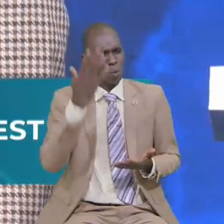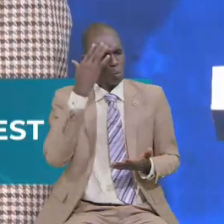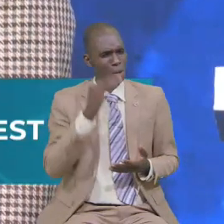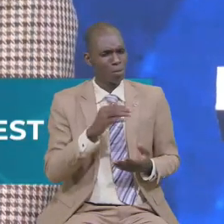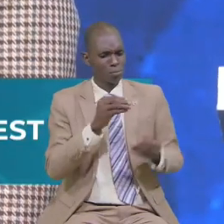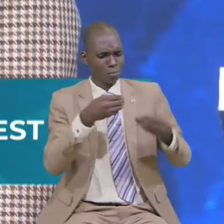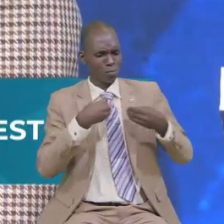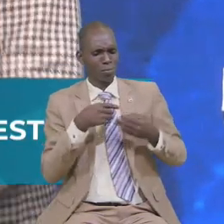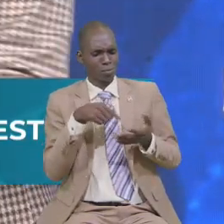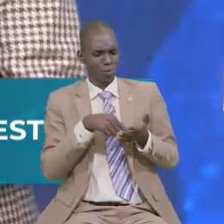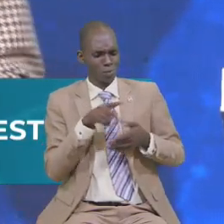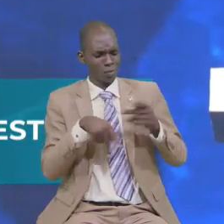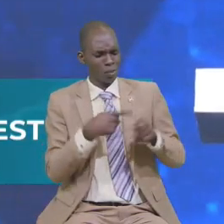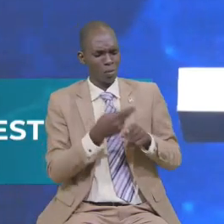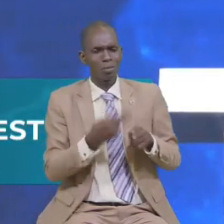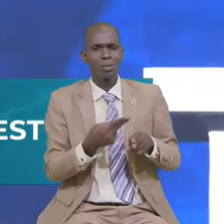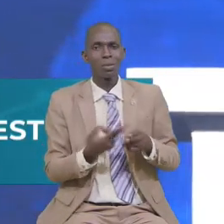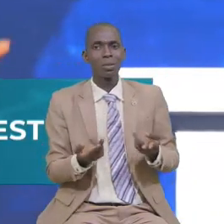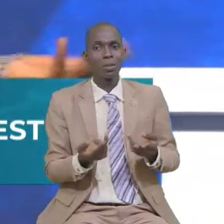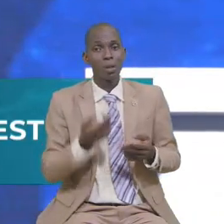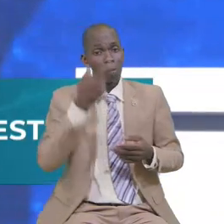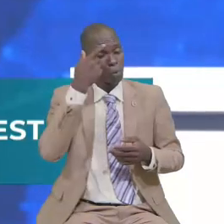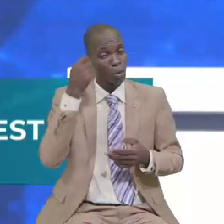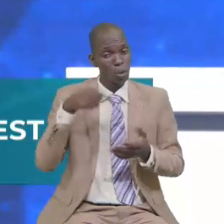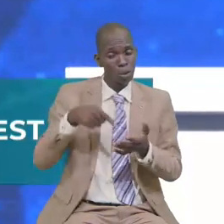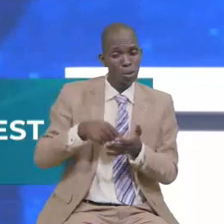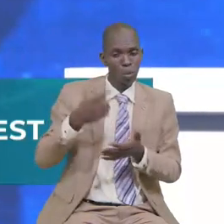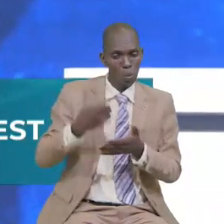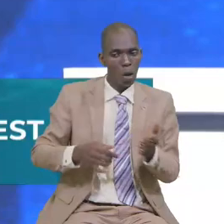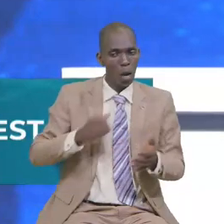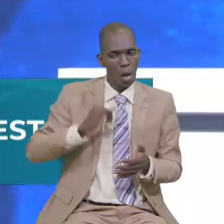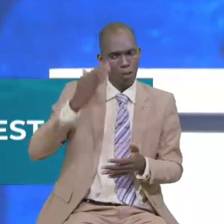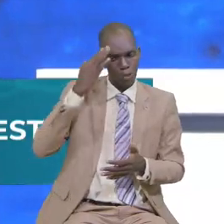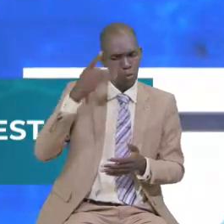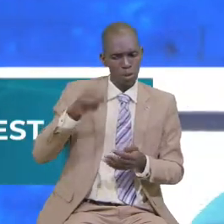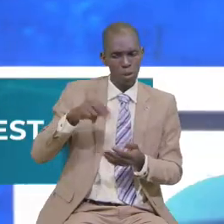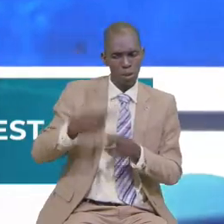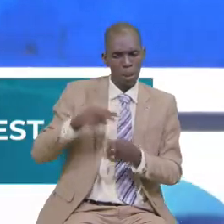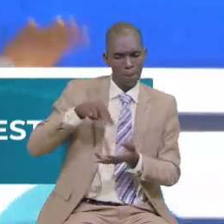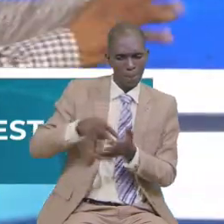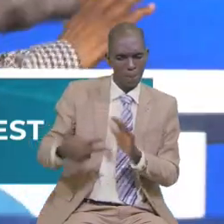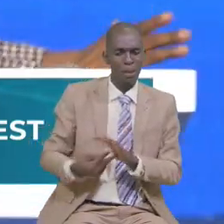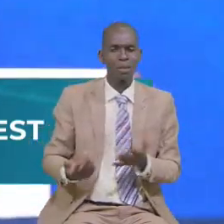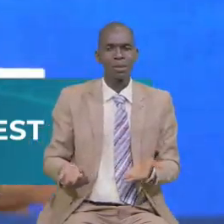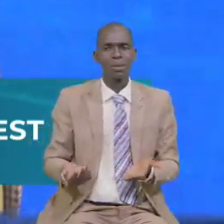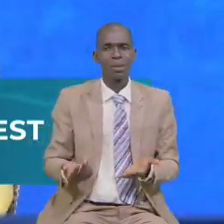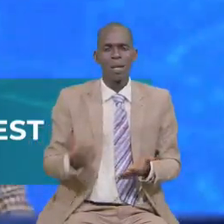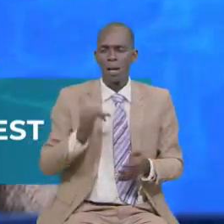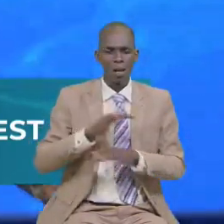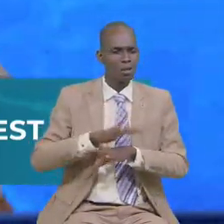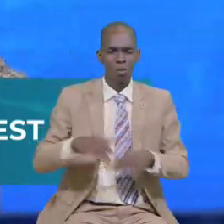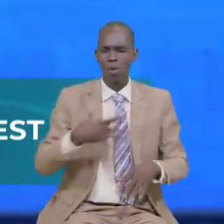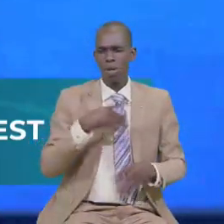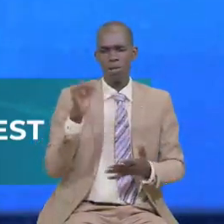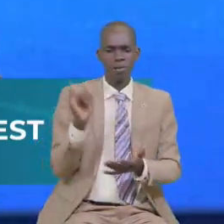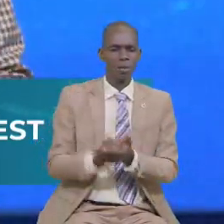name? Because this is what I know it means. I don't like the